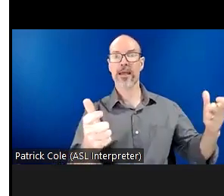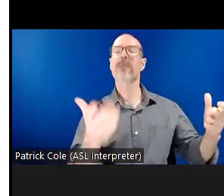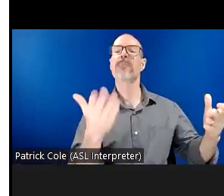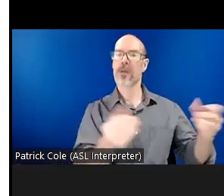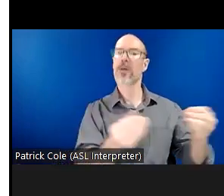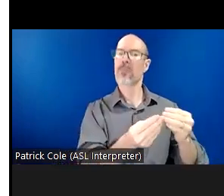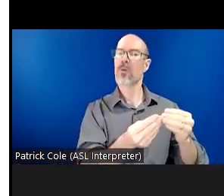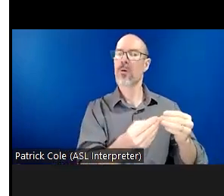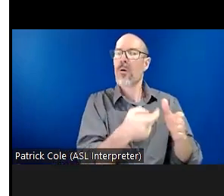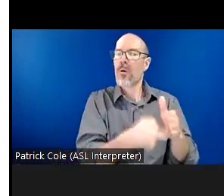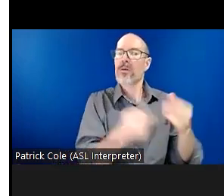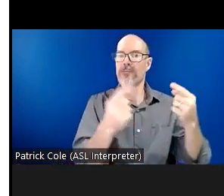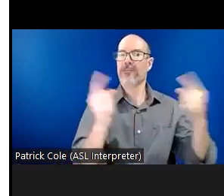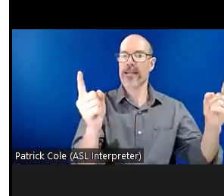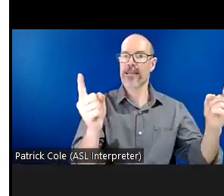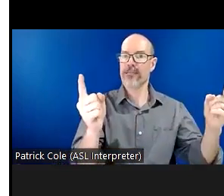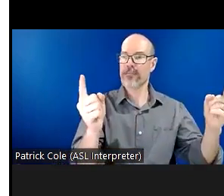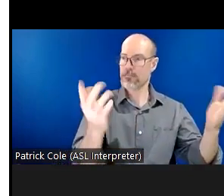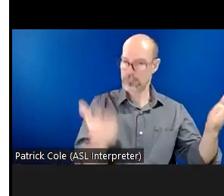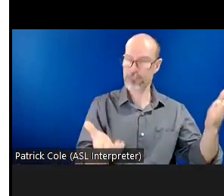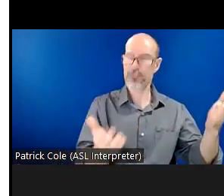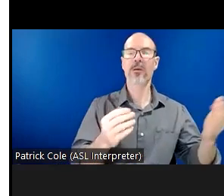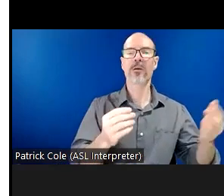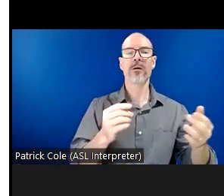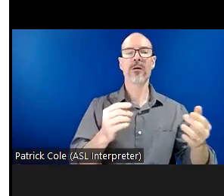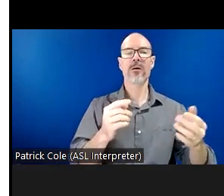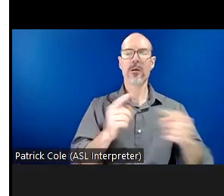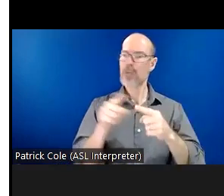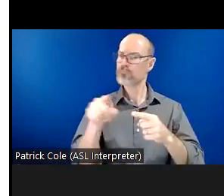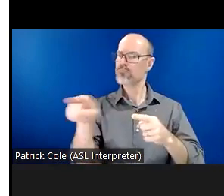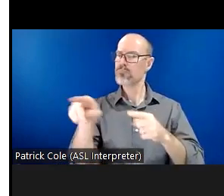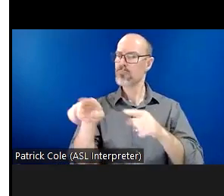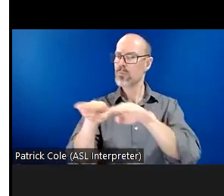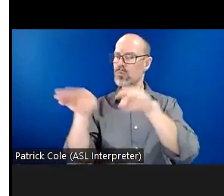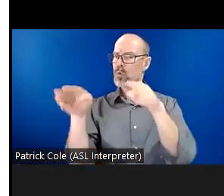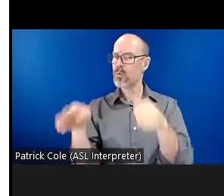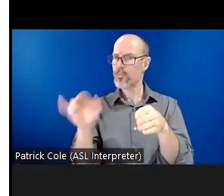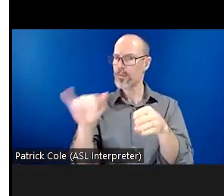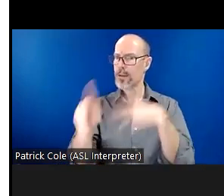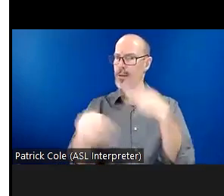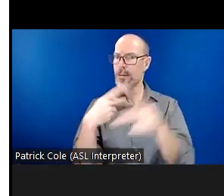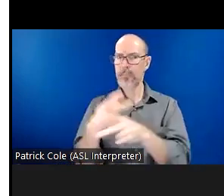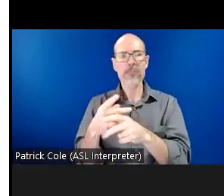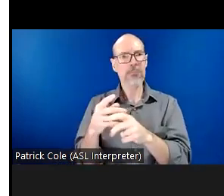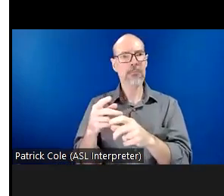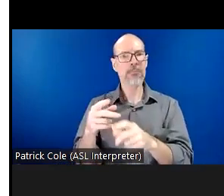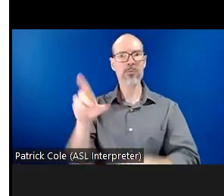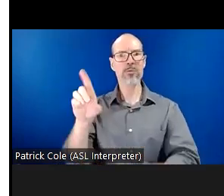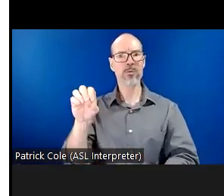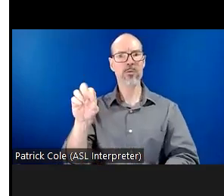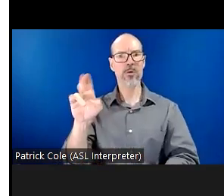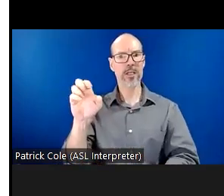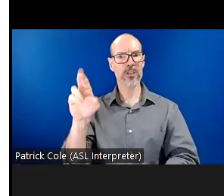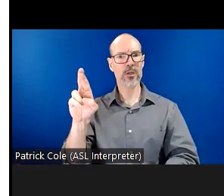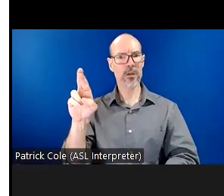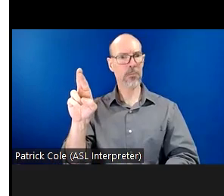But it would certainly, from Dorchester, those kinds of roofs are certainly eligible. One other background criteria